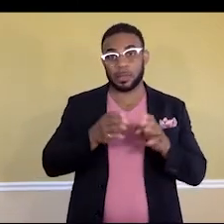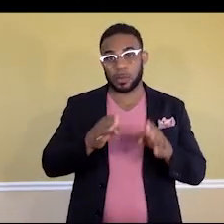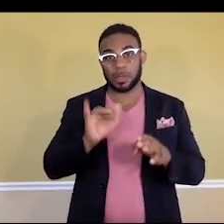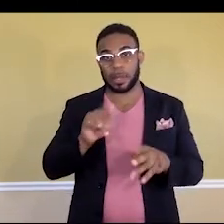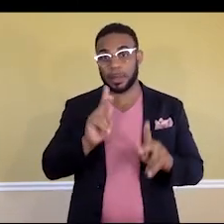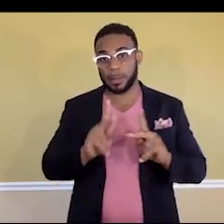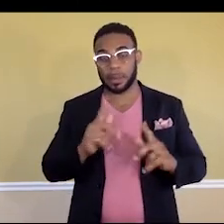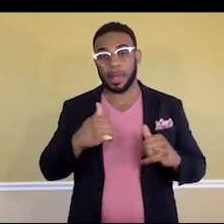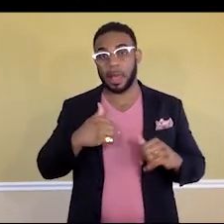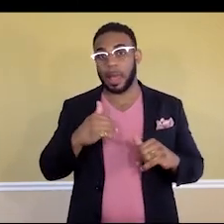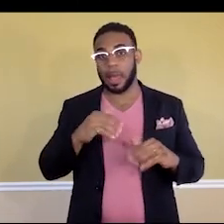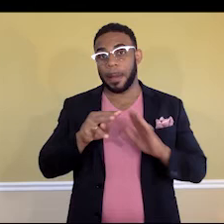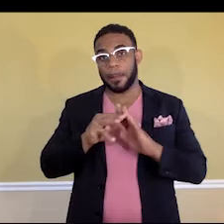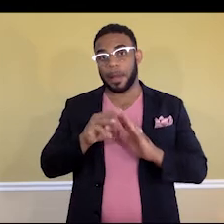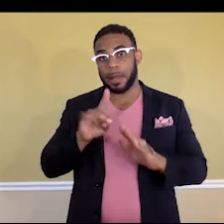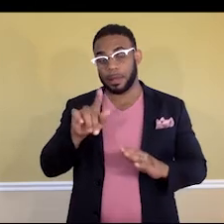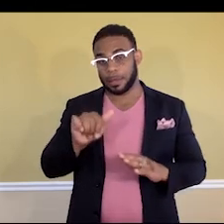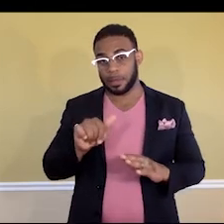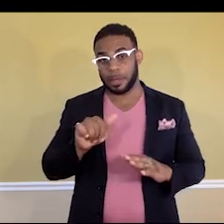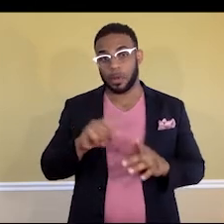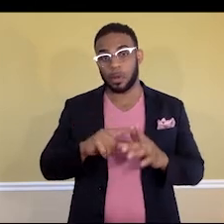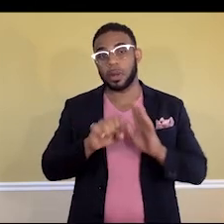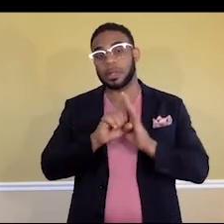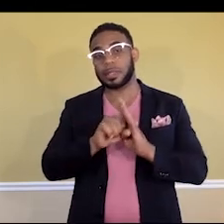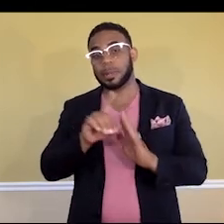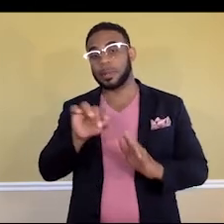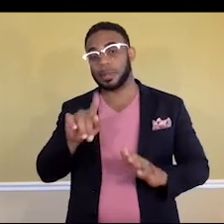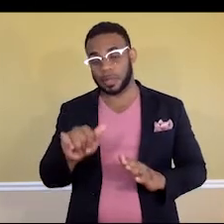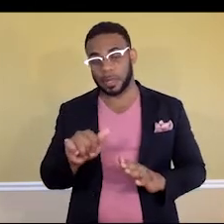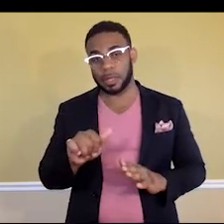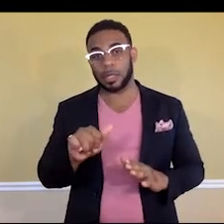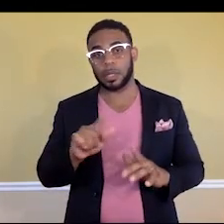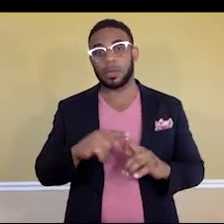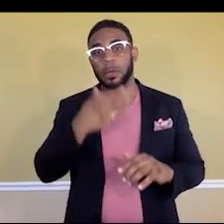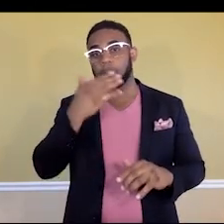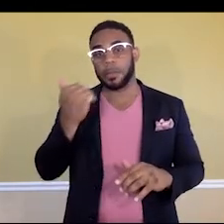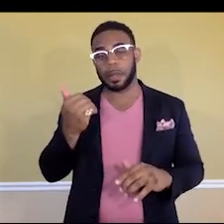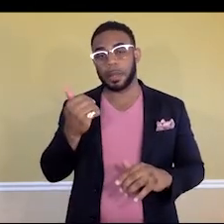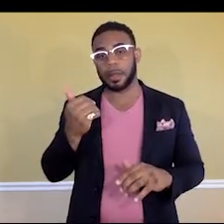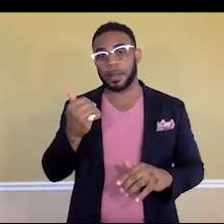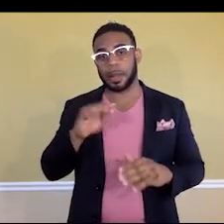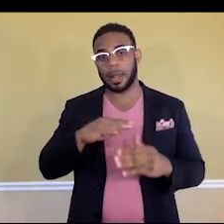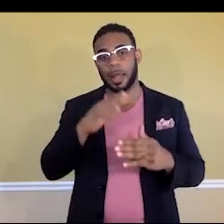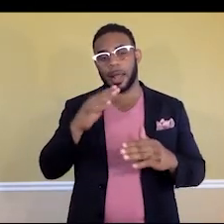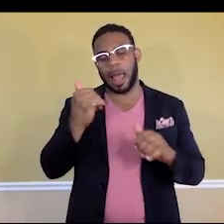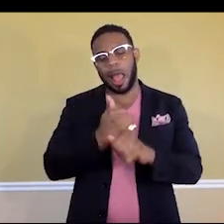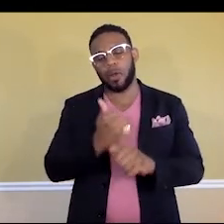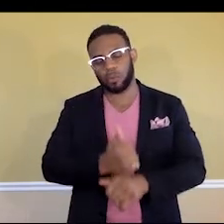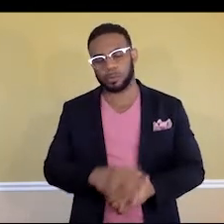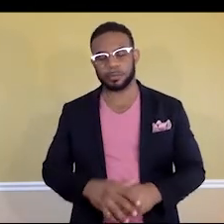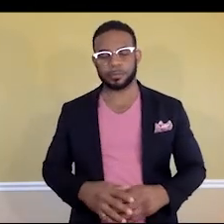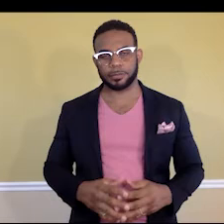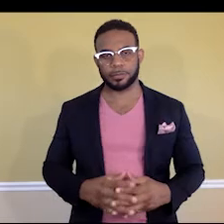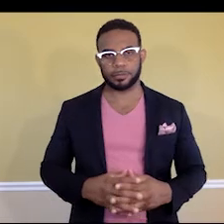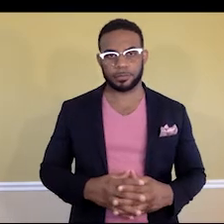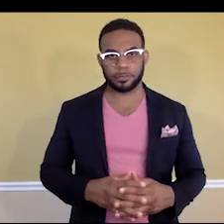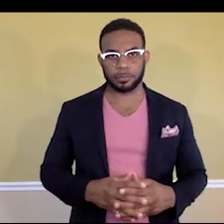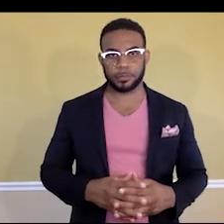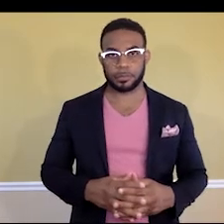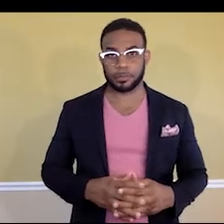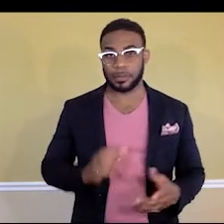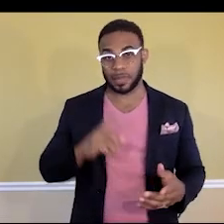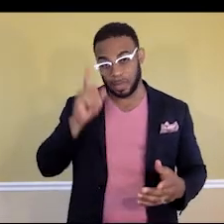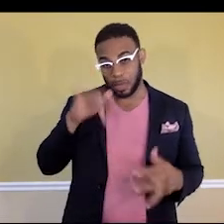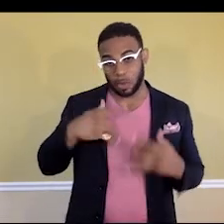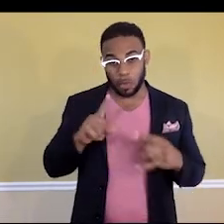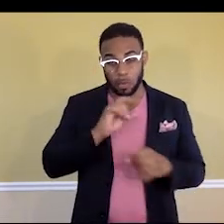that I model this data or I sample data to make better algorithms. And I